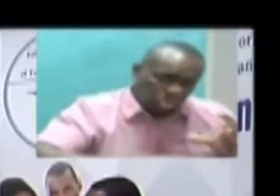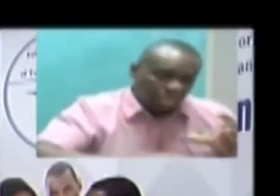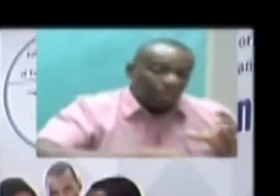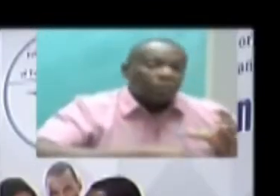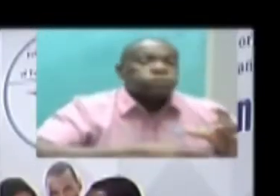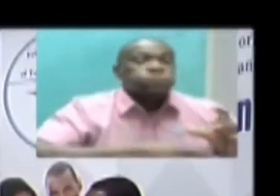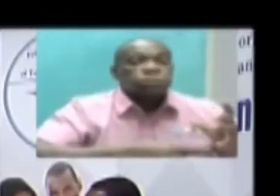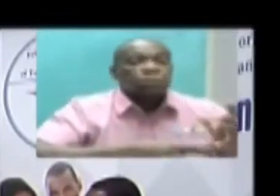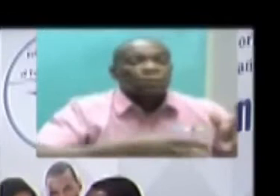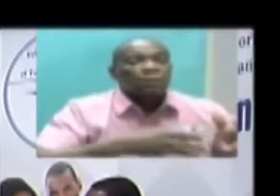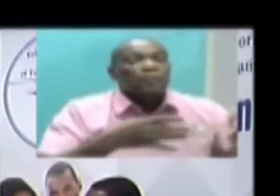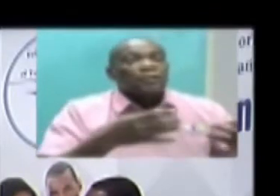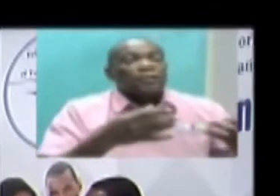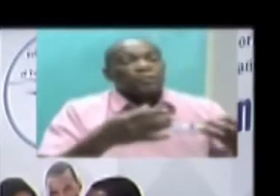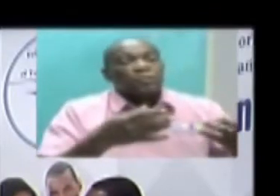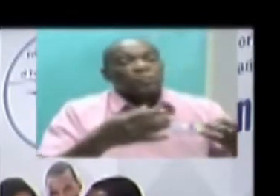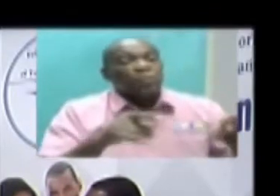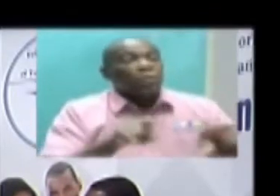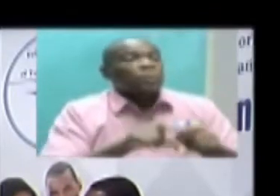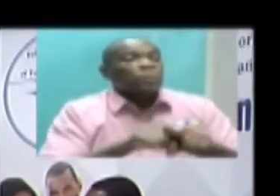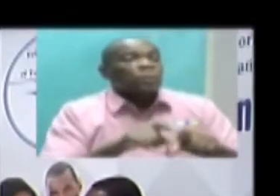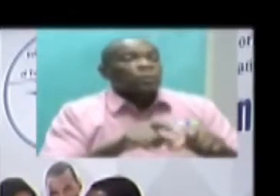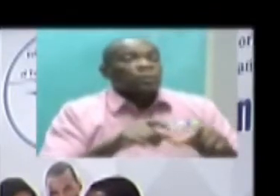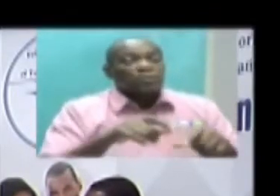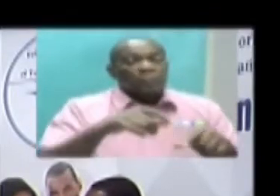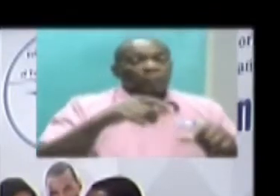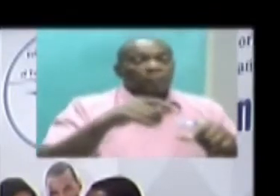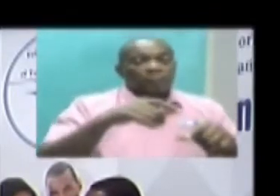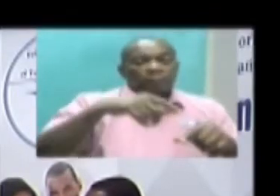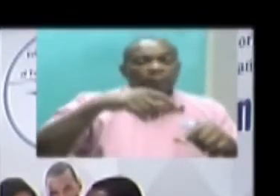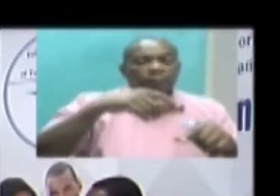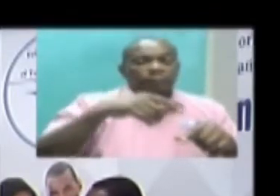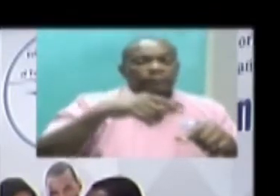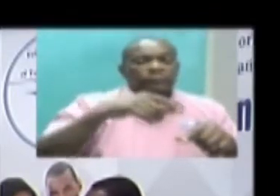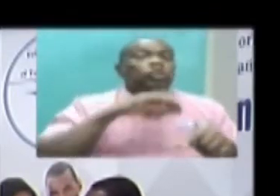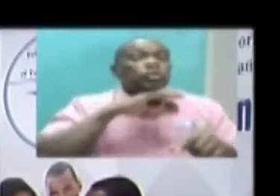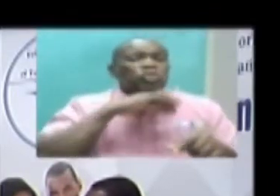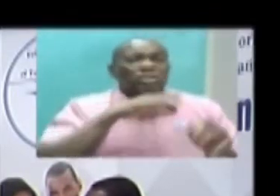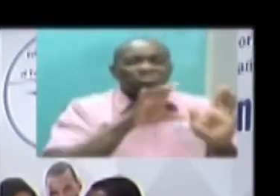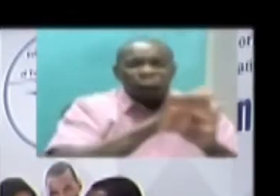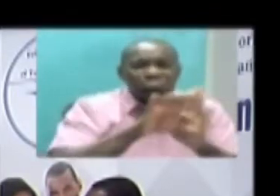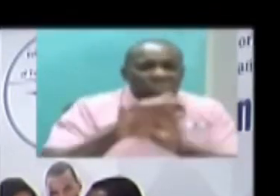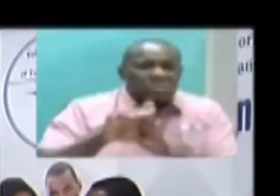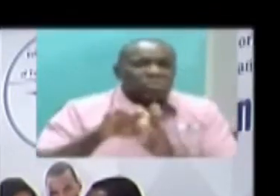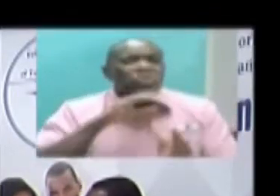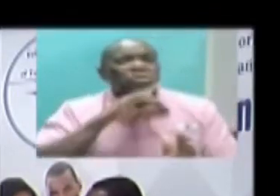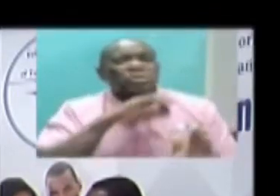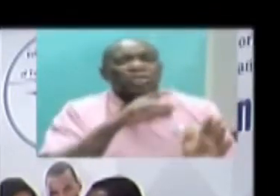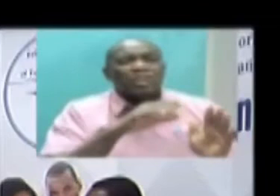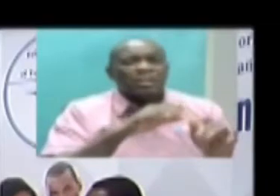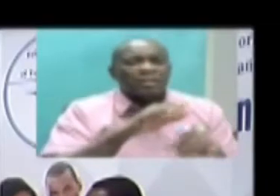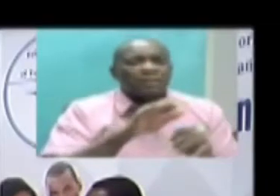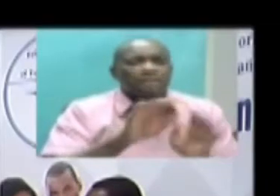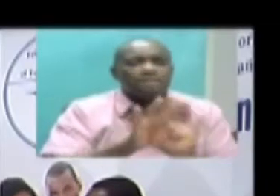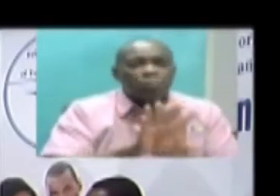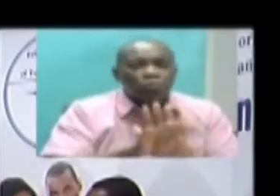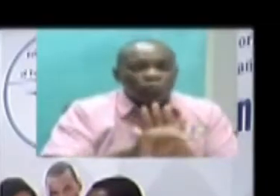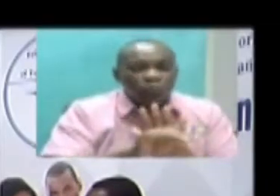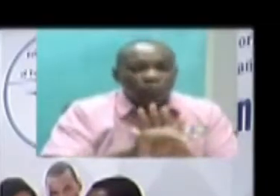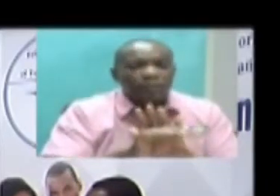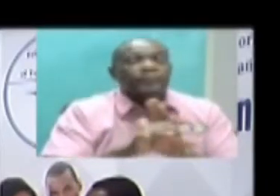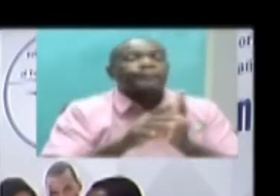particularly in the area of online pornography. It's so easy for anyone, kids in particular, to gain access